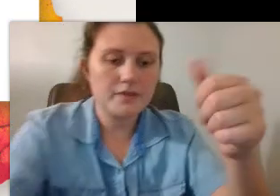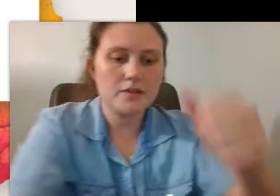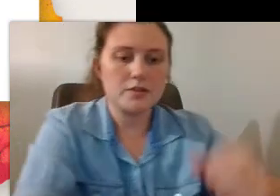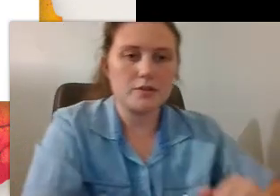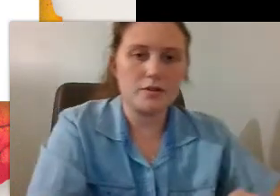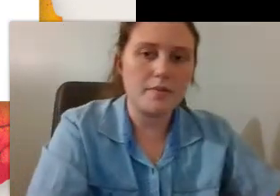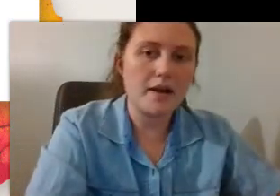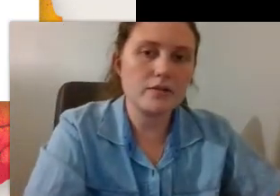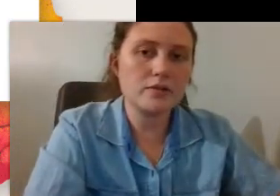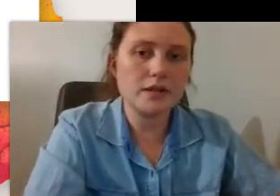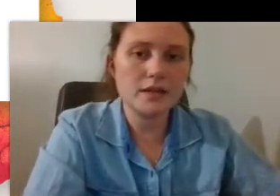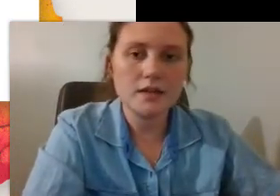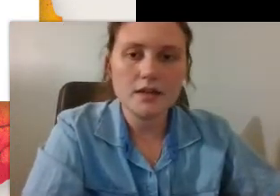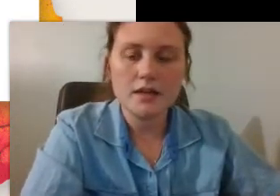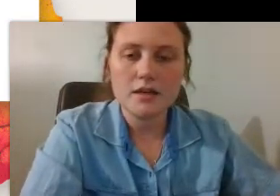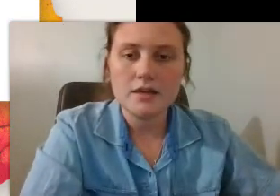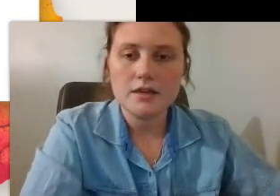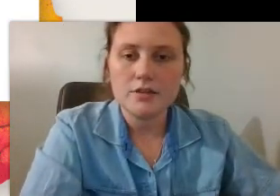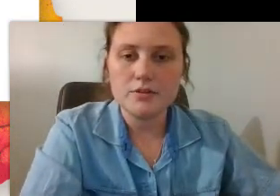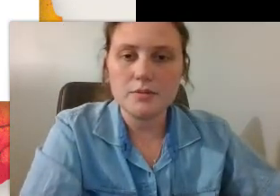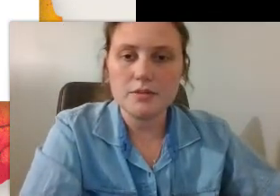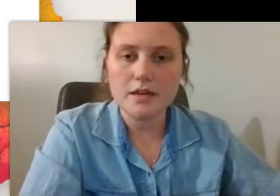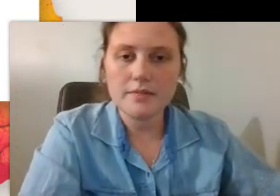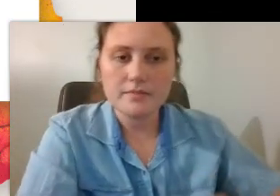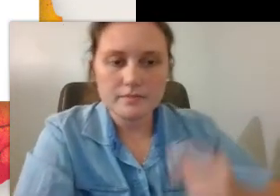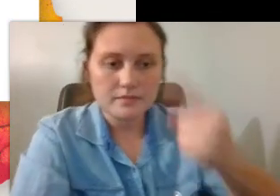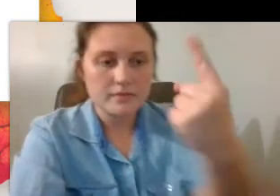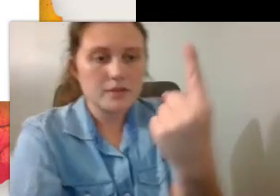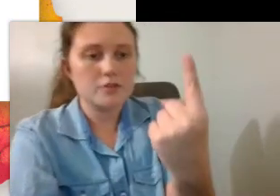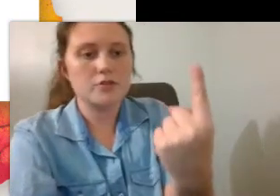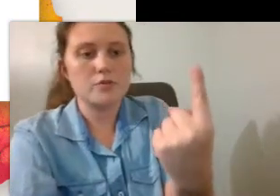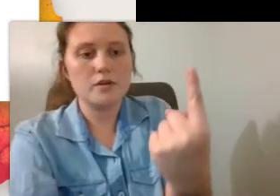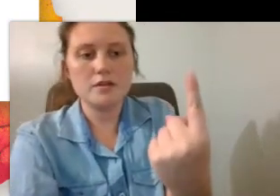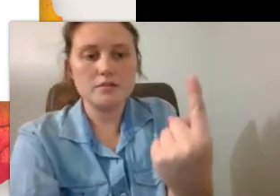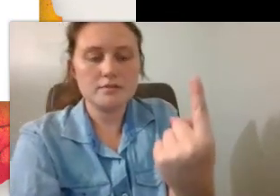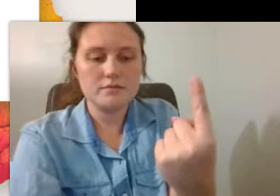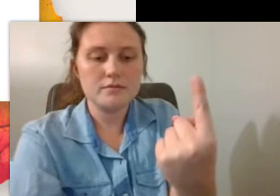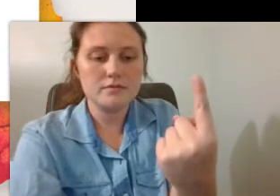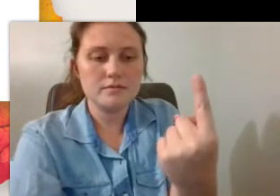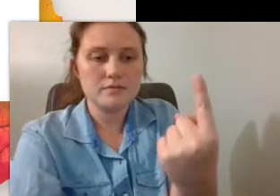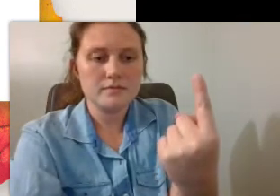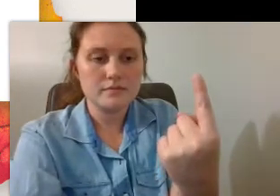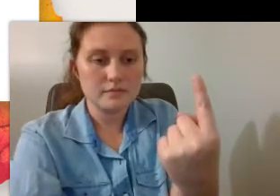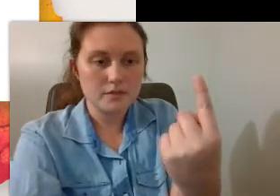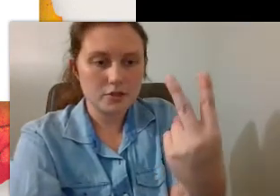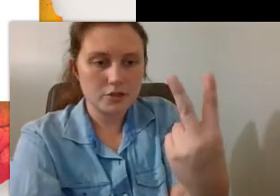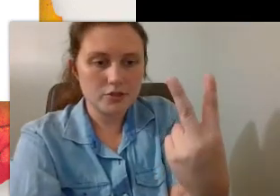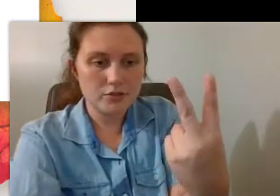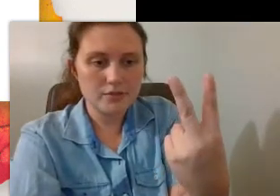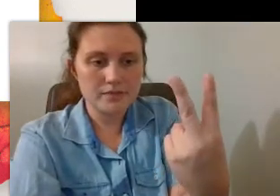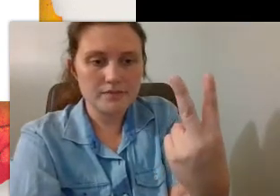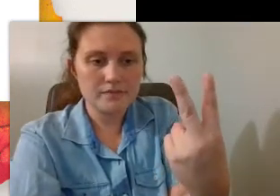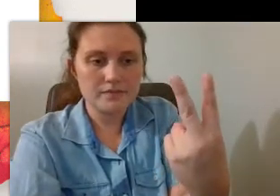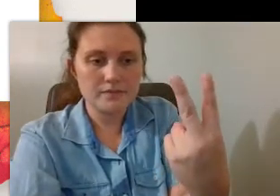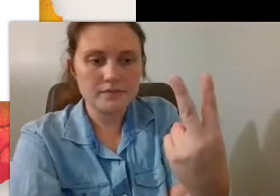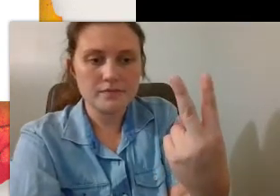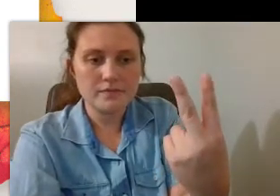Okay? So we're going to go back real quick. Do it one more time. So 1,